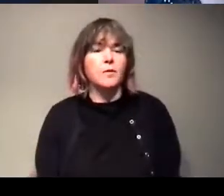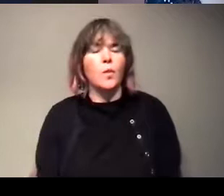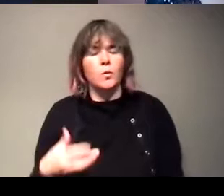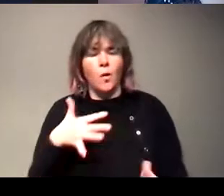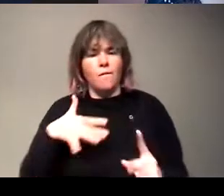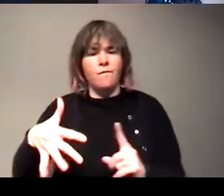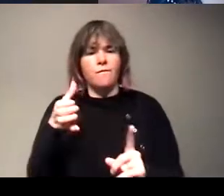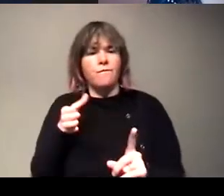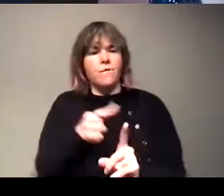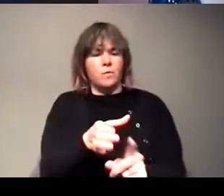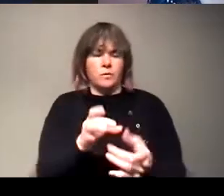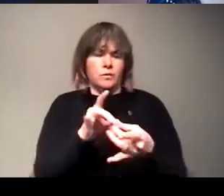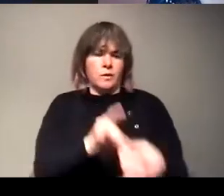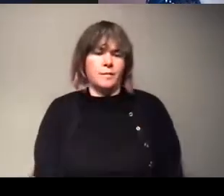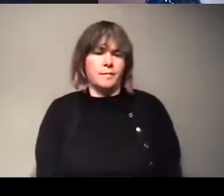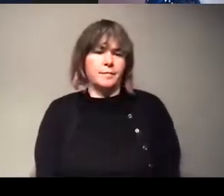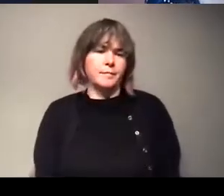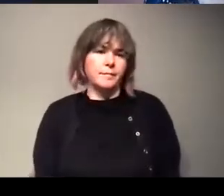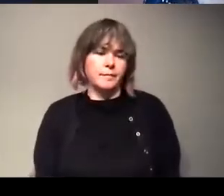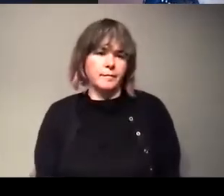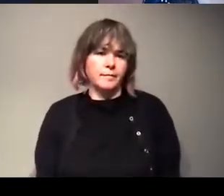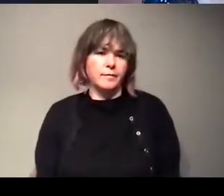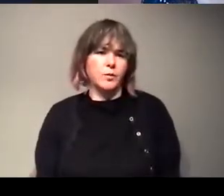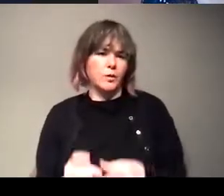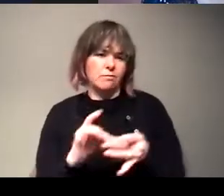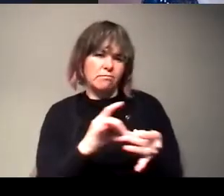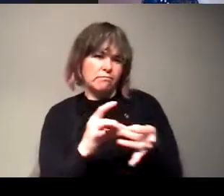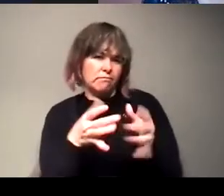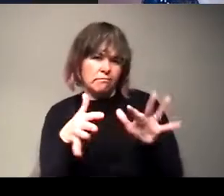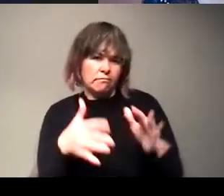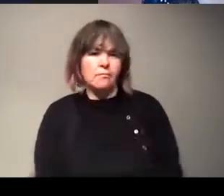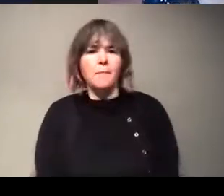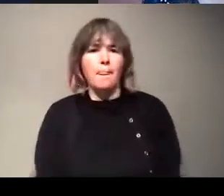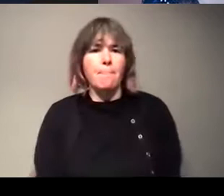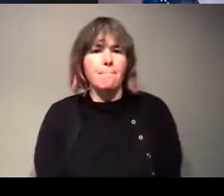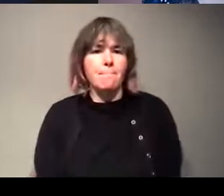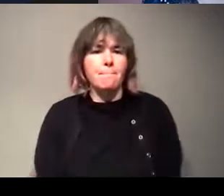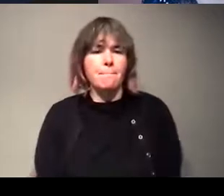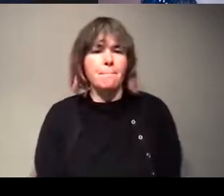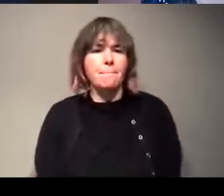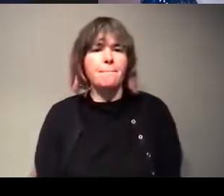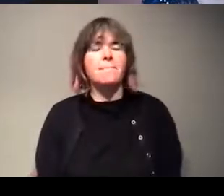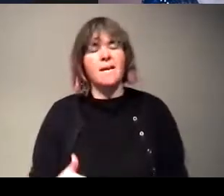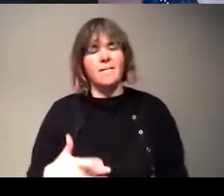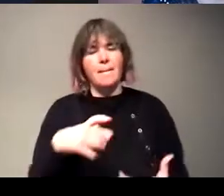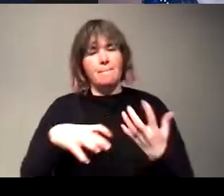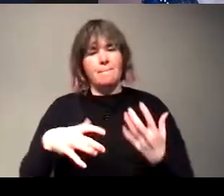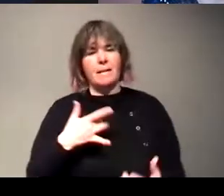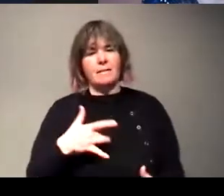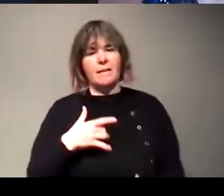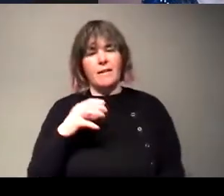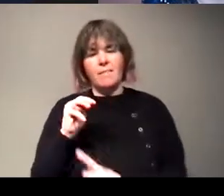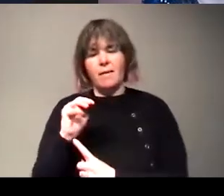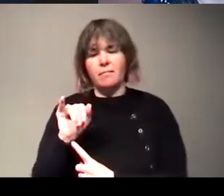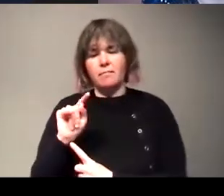related, Force adjacent questions, right? Yeah, I've got mixed feelings on the midichlorian thing,